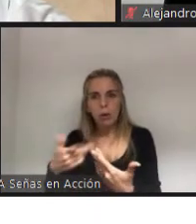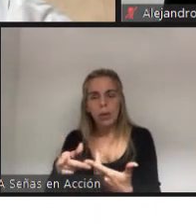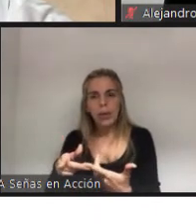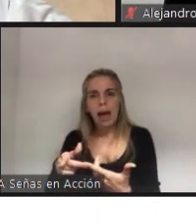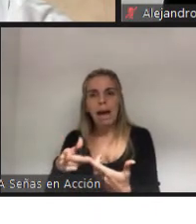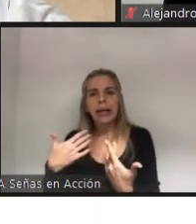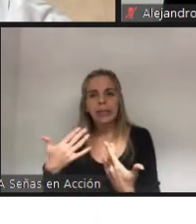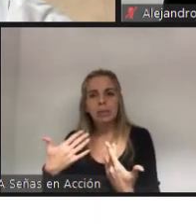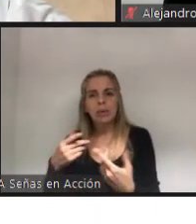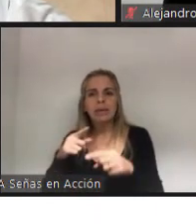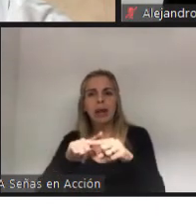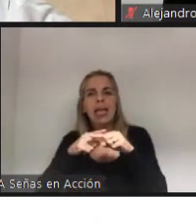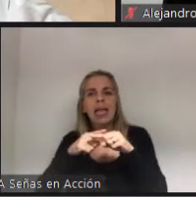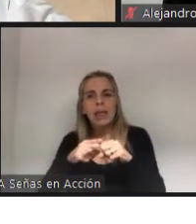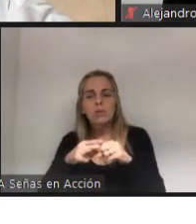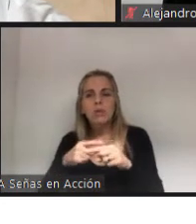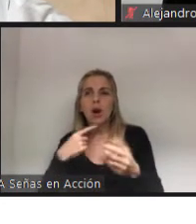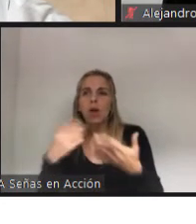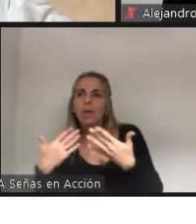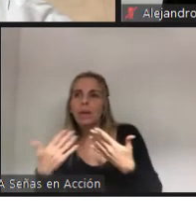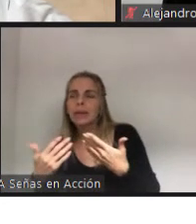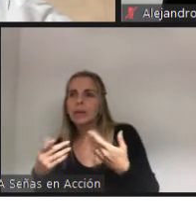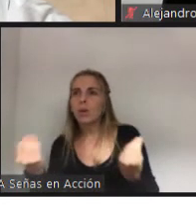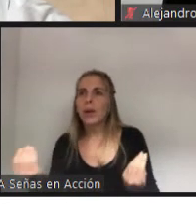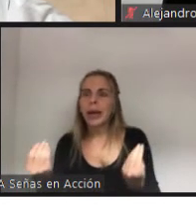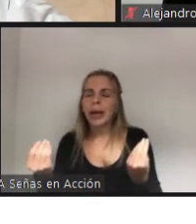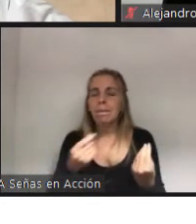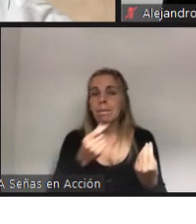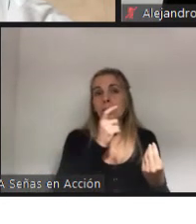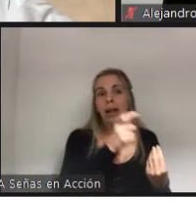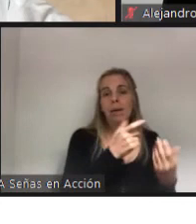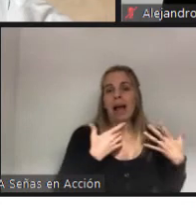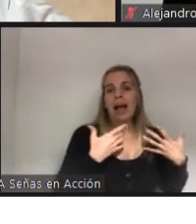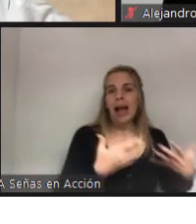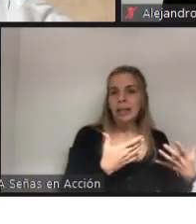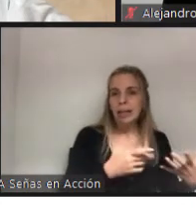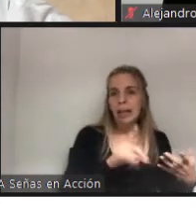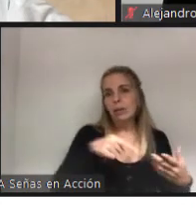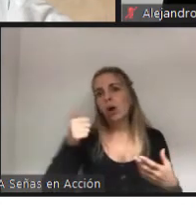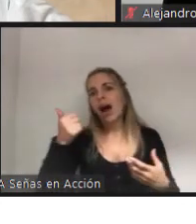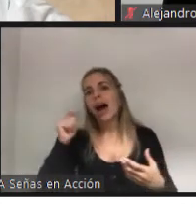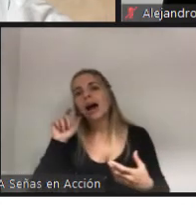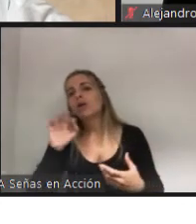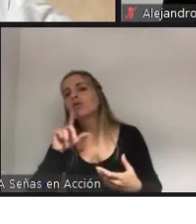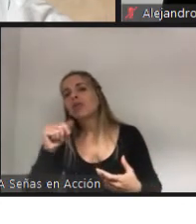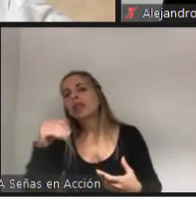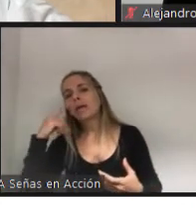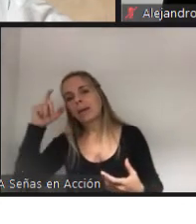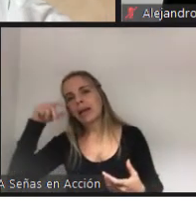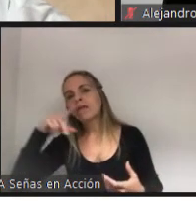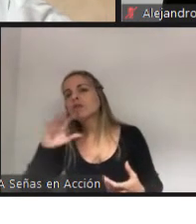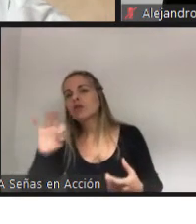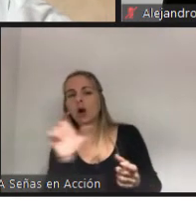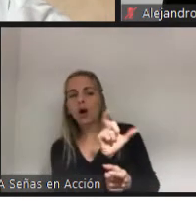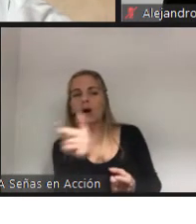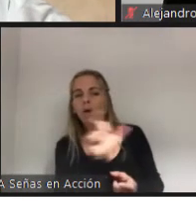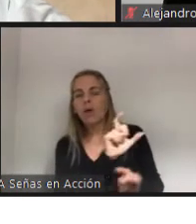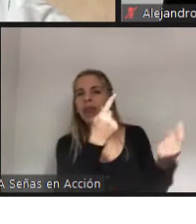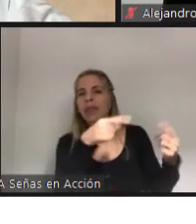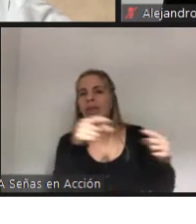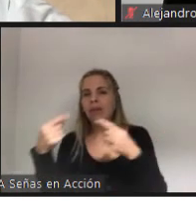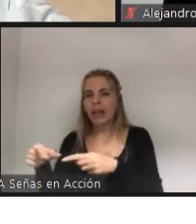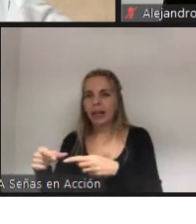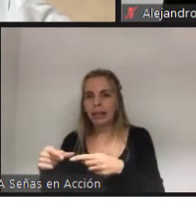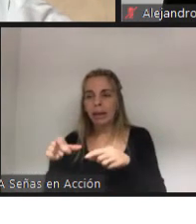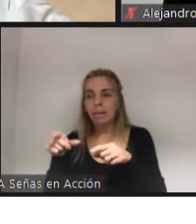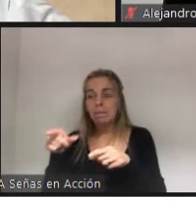that it was possible to create a discussion on the difference between tiredness and exhaustion. And